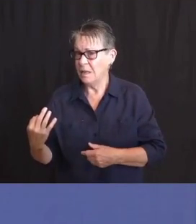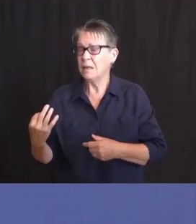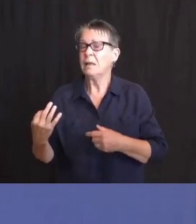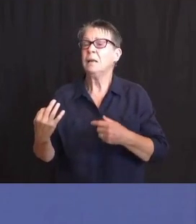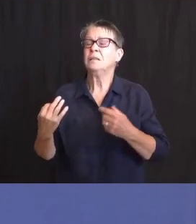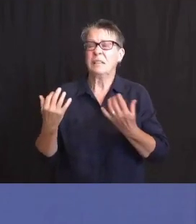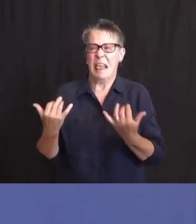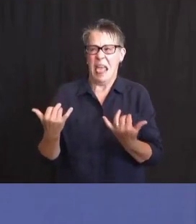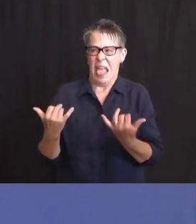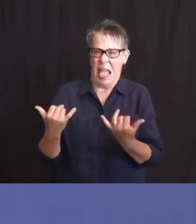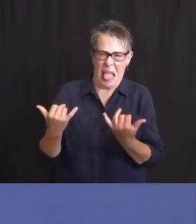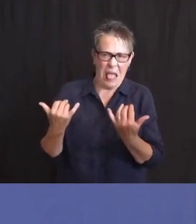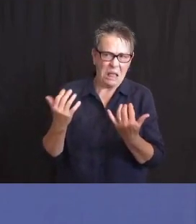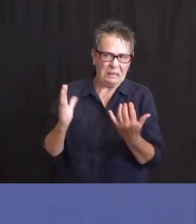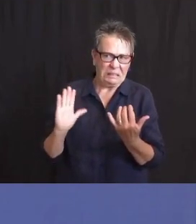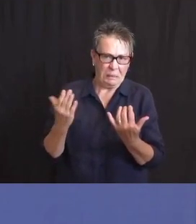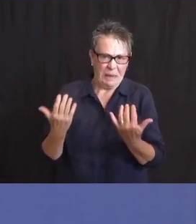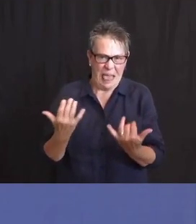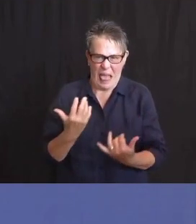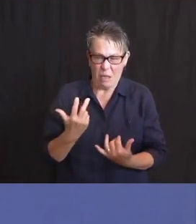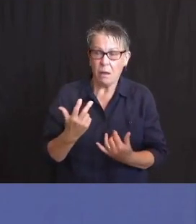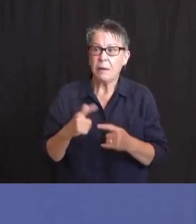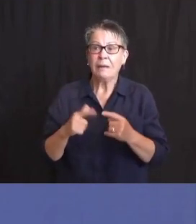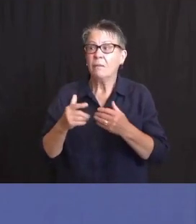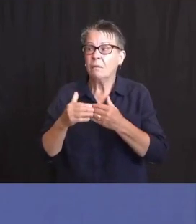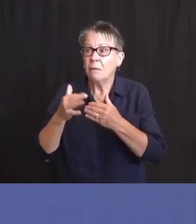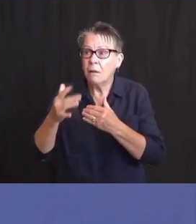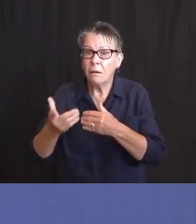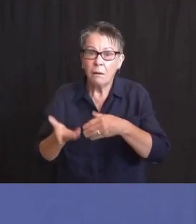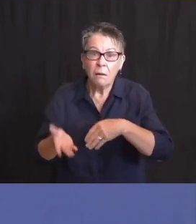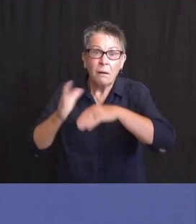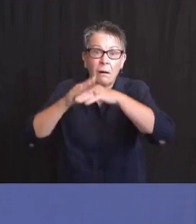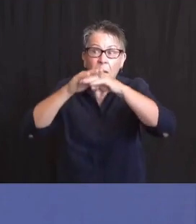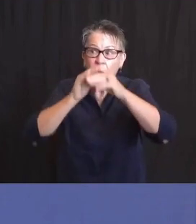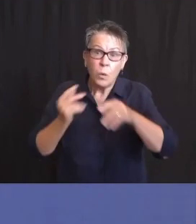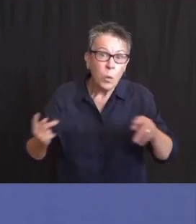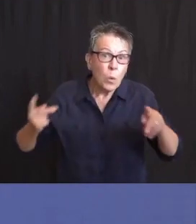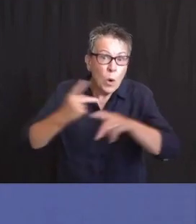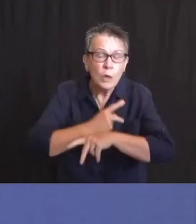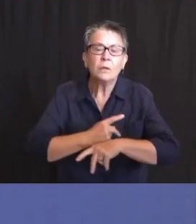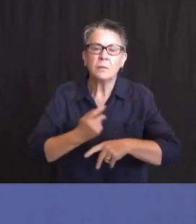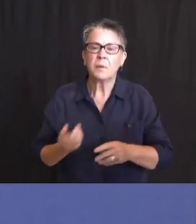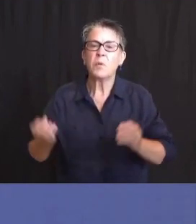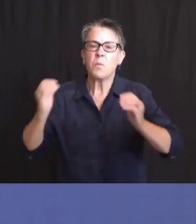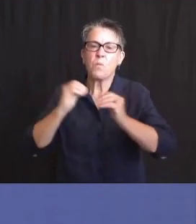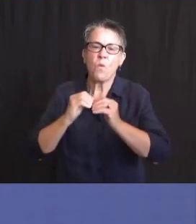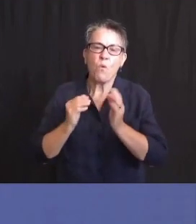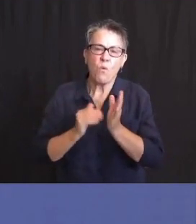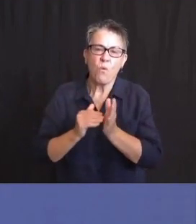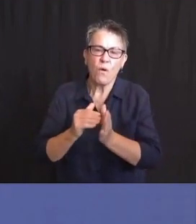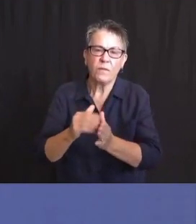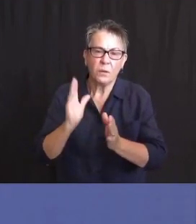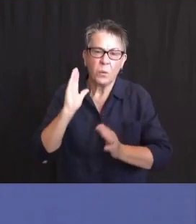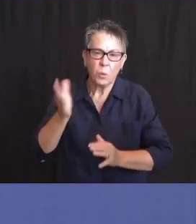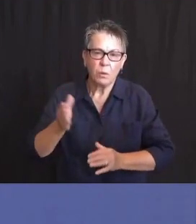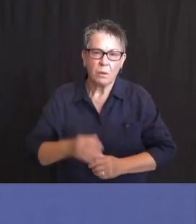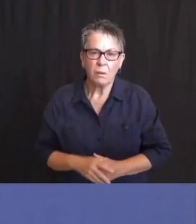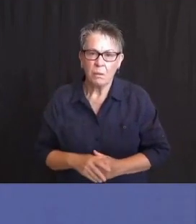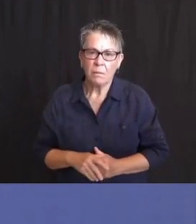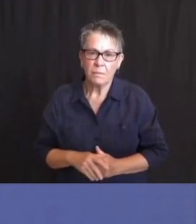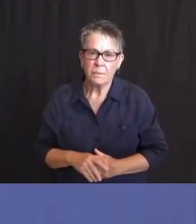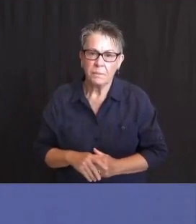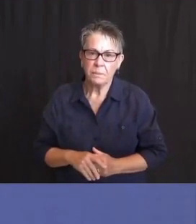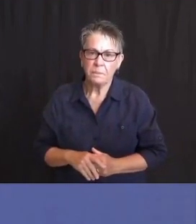happen. Again, virtual tomorrow and Sunday unless you hear otherwise, and we'll be together with you in person at 1